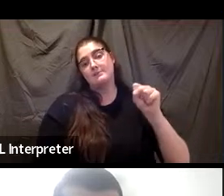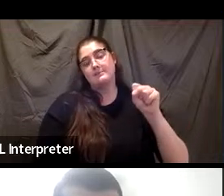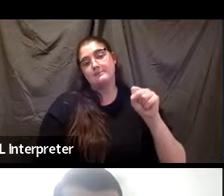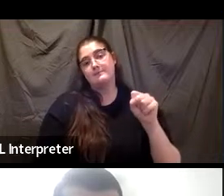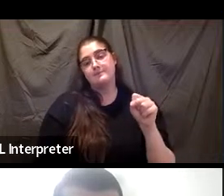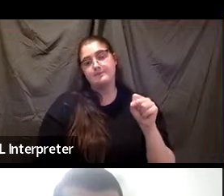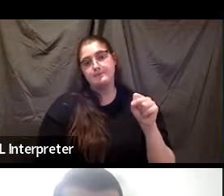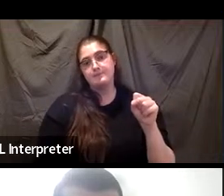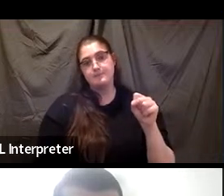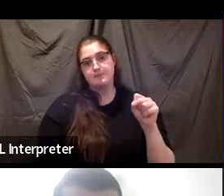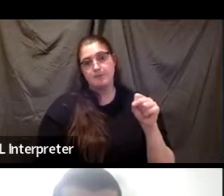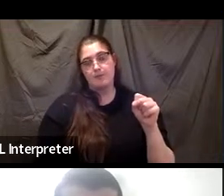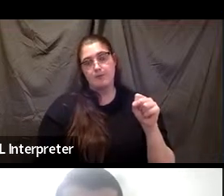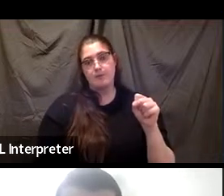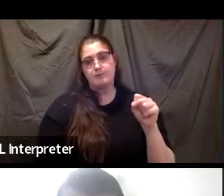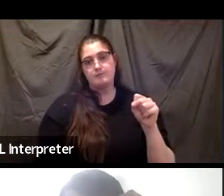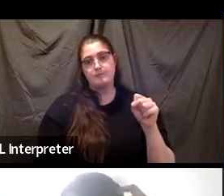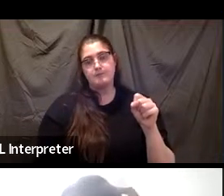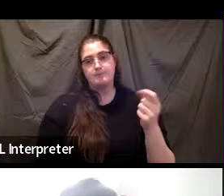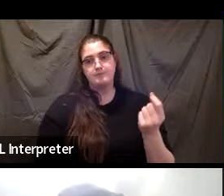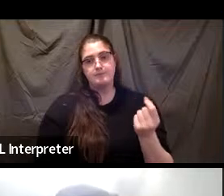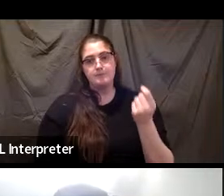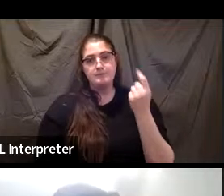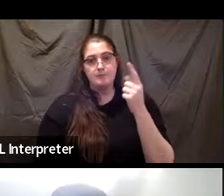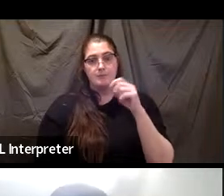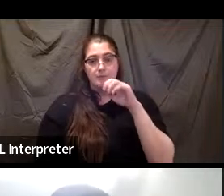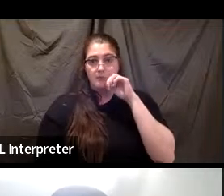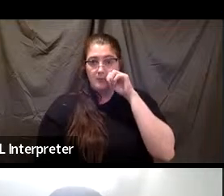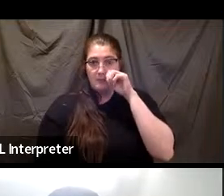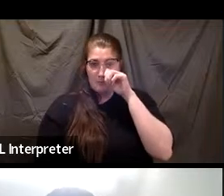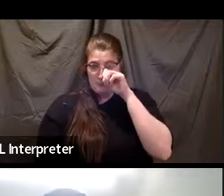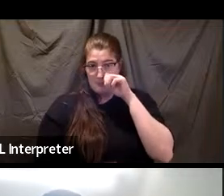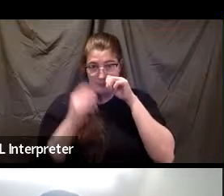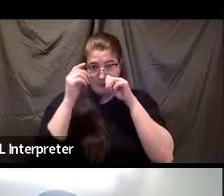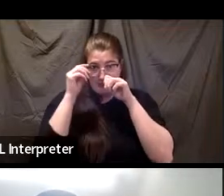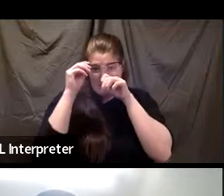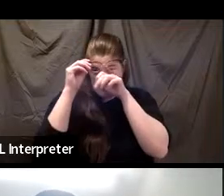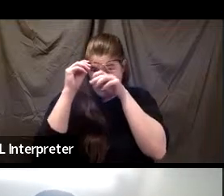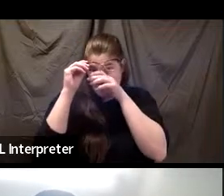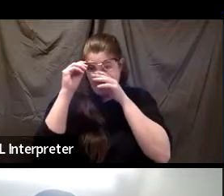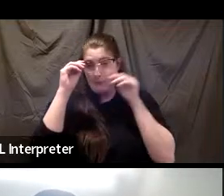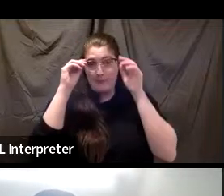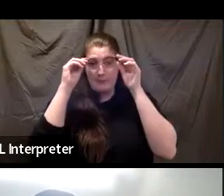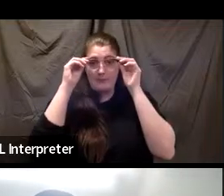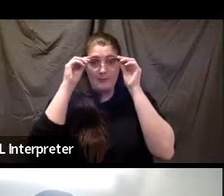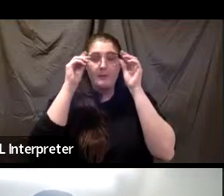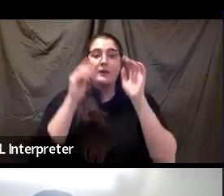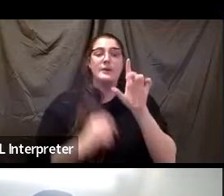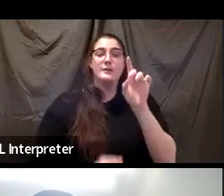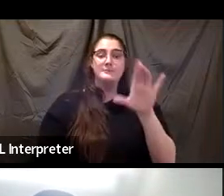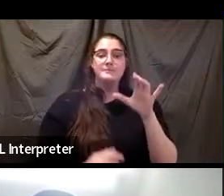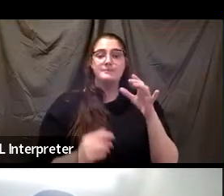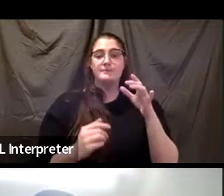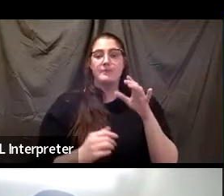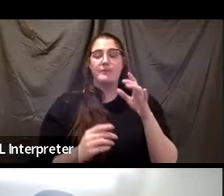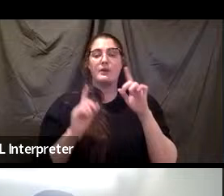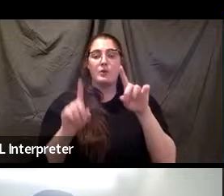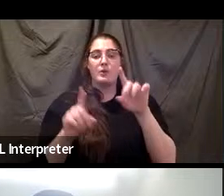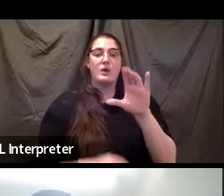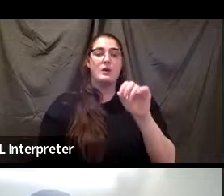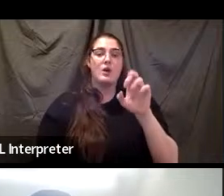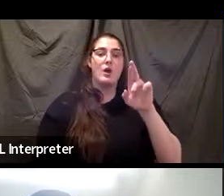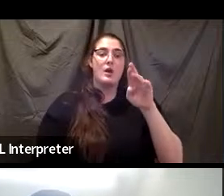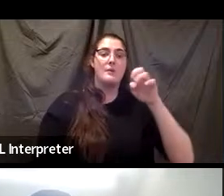Although DC is going carbon neutral by 2045, it shouldn't be on the